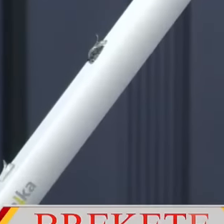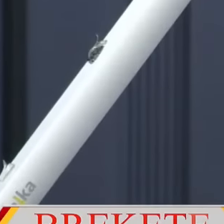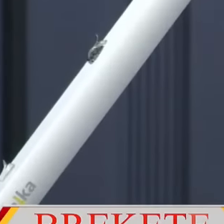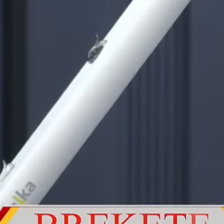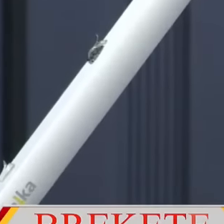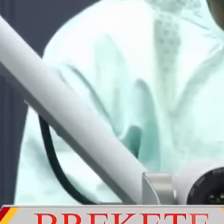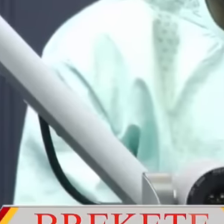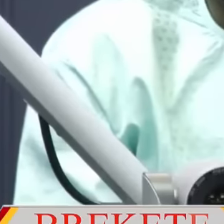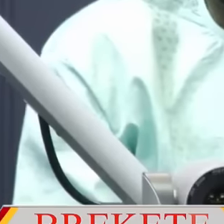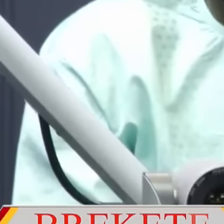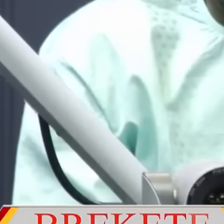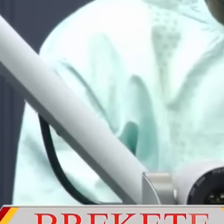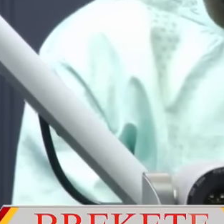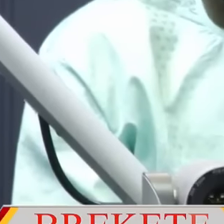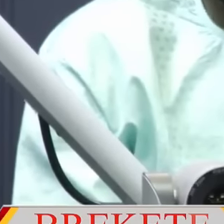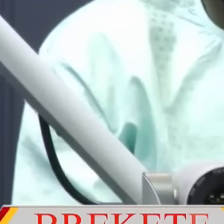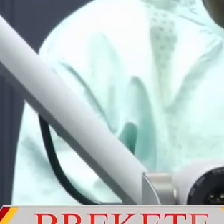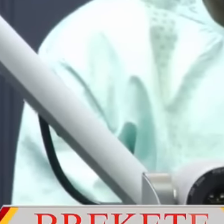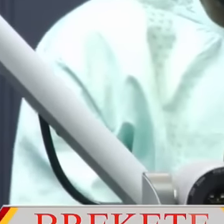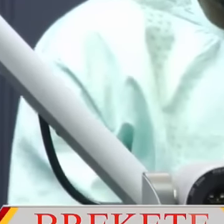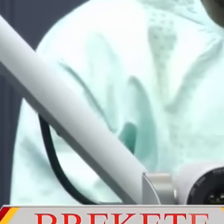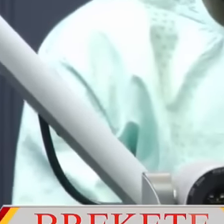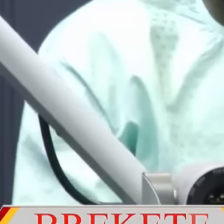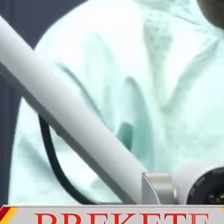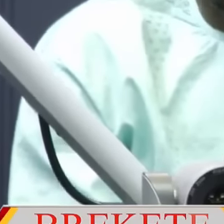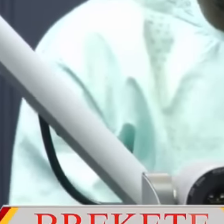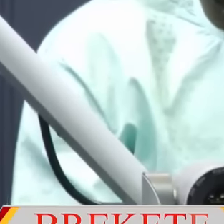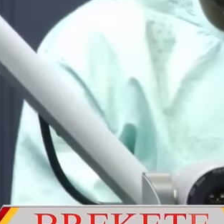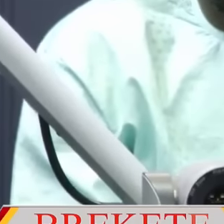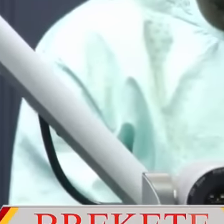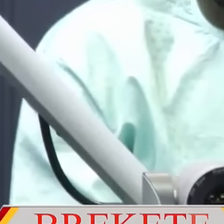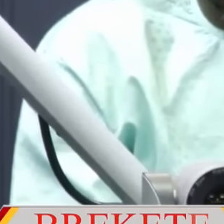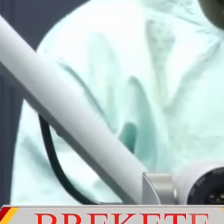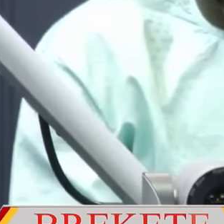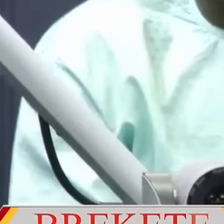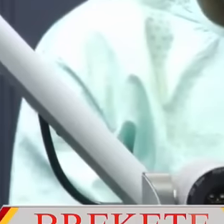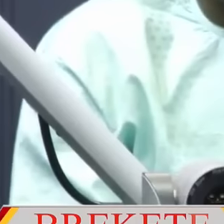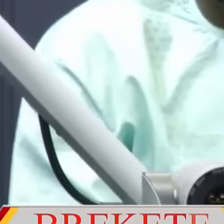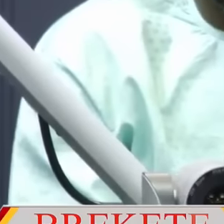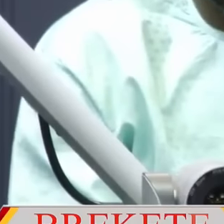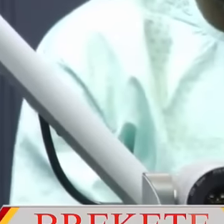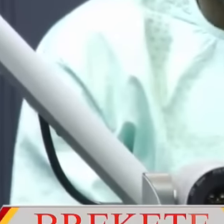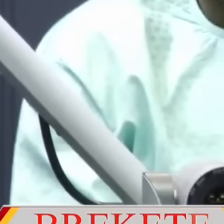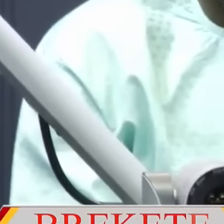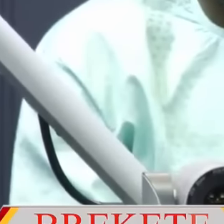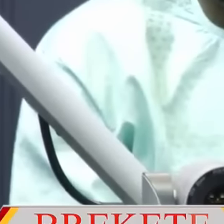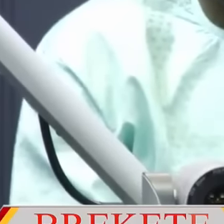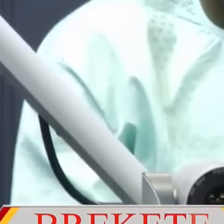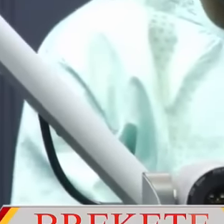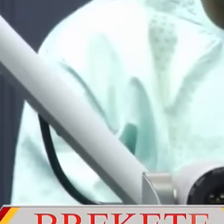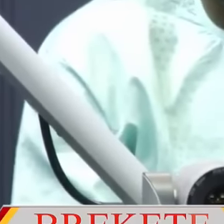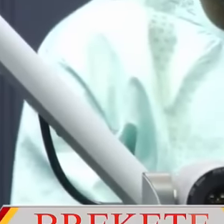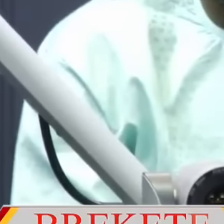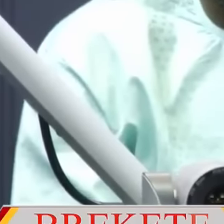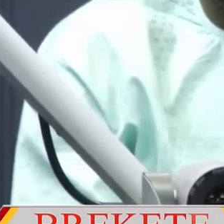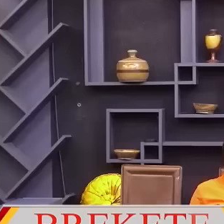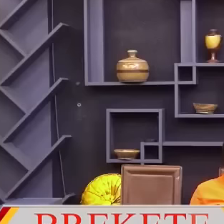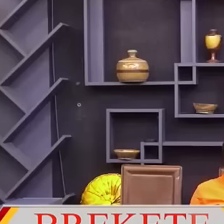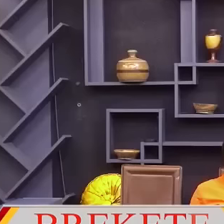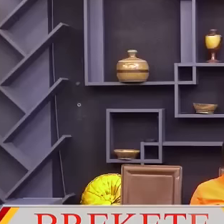baye dabbobi a kotu maimakon a rike shi barawon ainihin shi wanda ya kawo